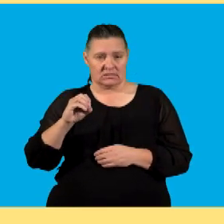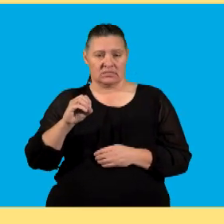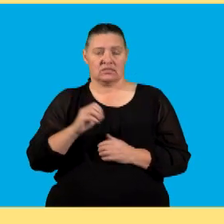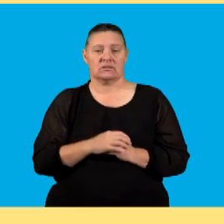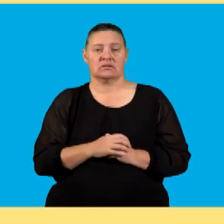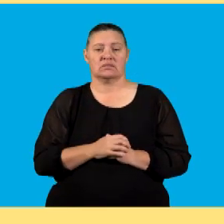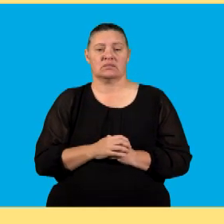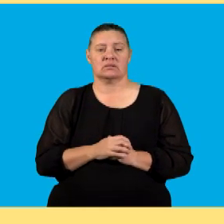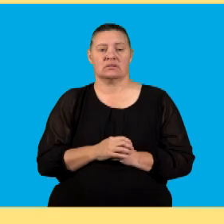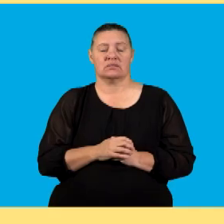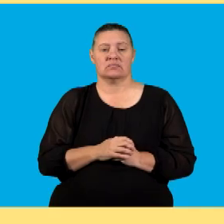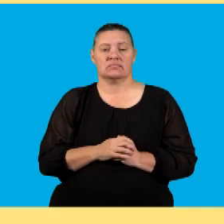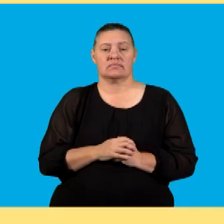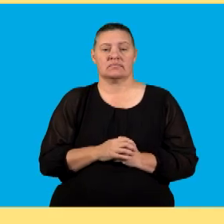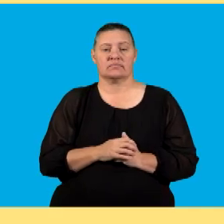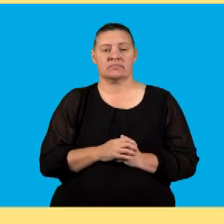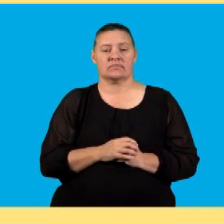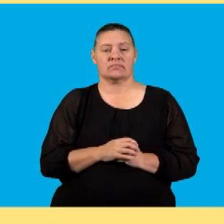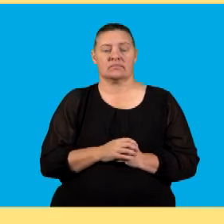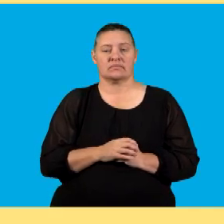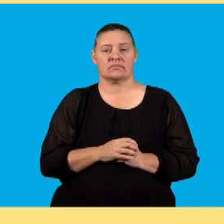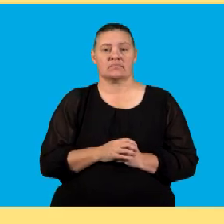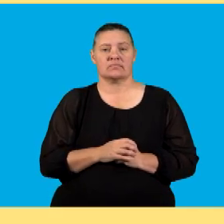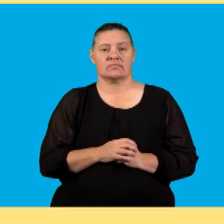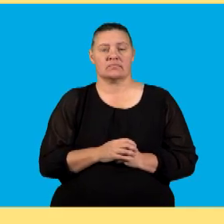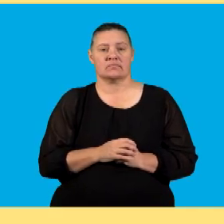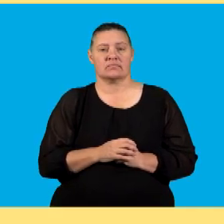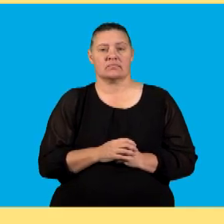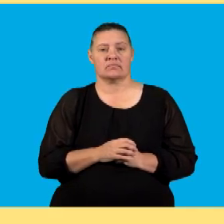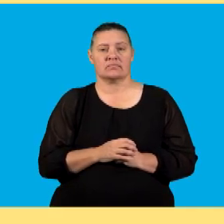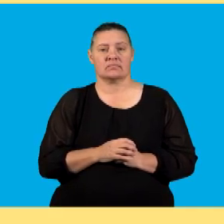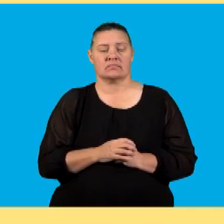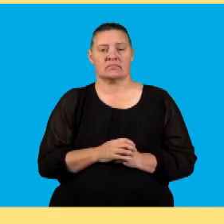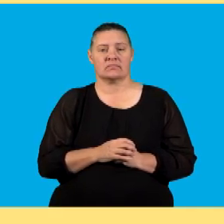is 15,000. I'm just going to calculate it over here. And then